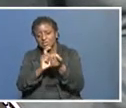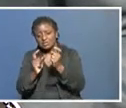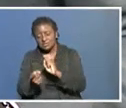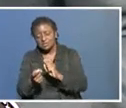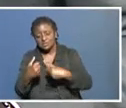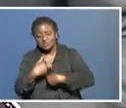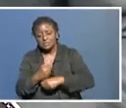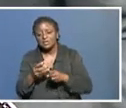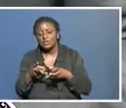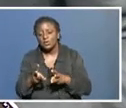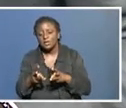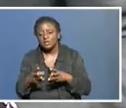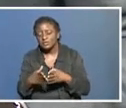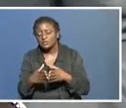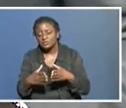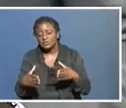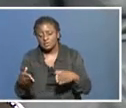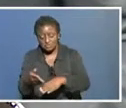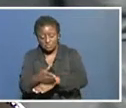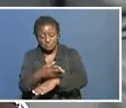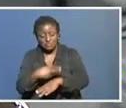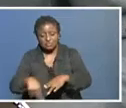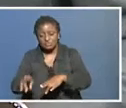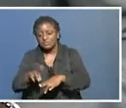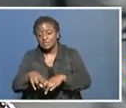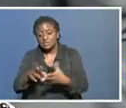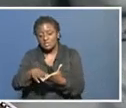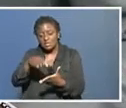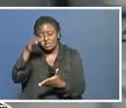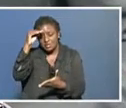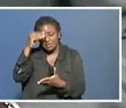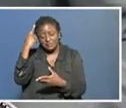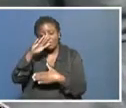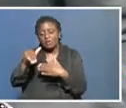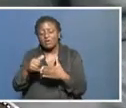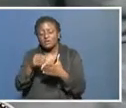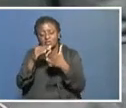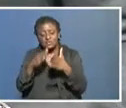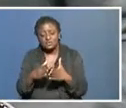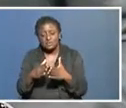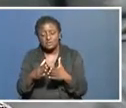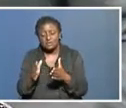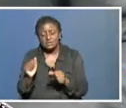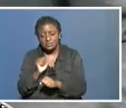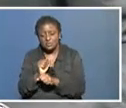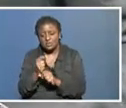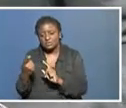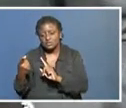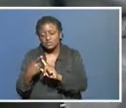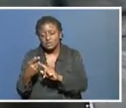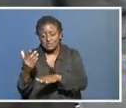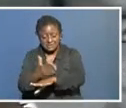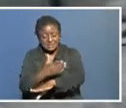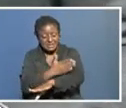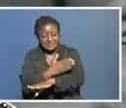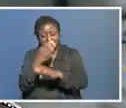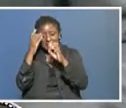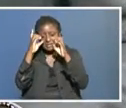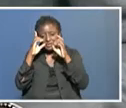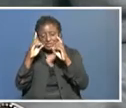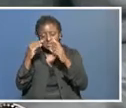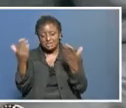way to maximize learning needs for all students. This as they push toward the continued enhancement of education here in the